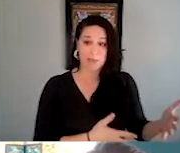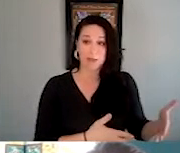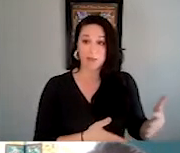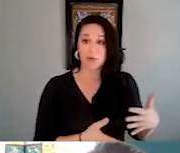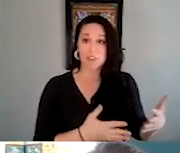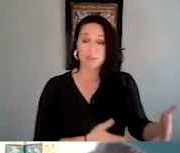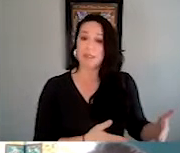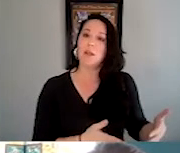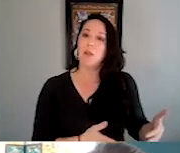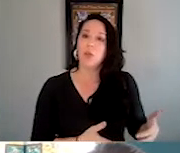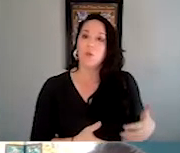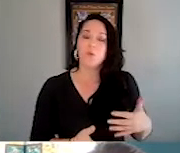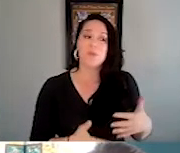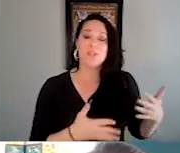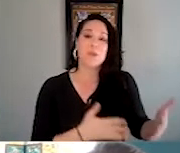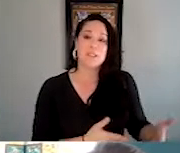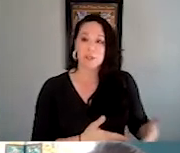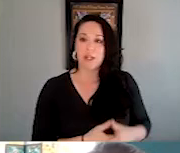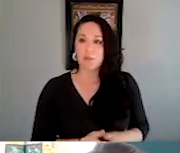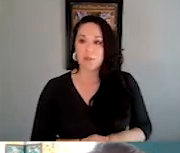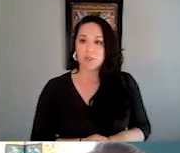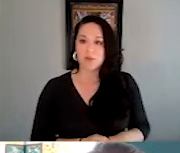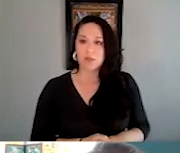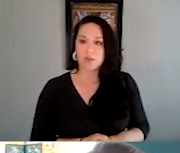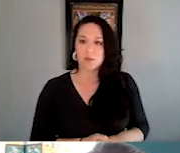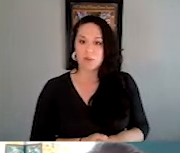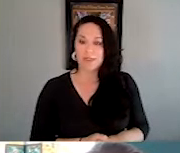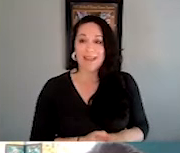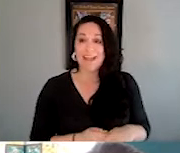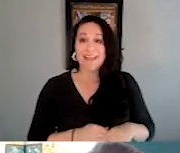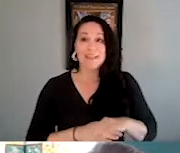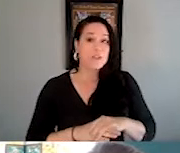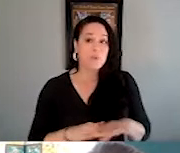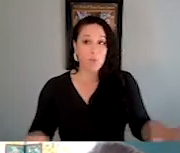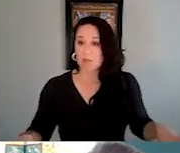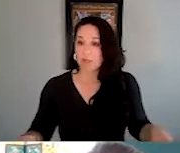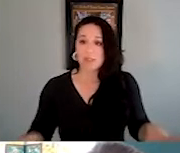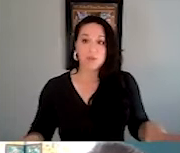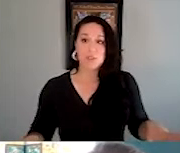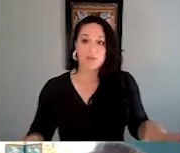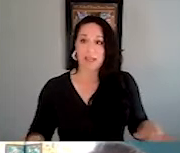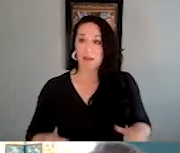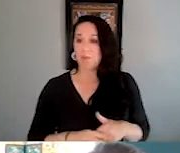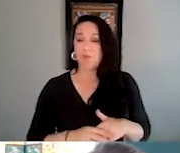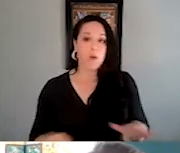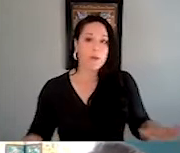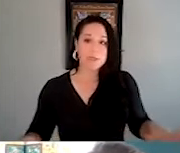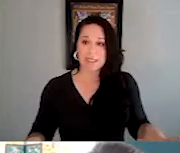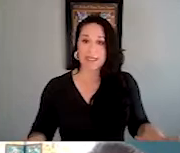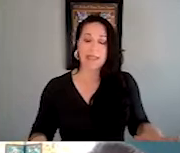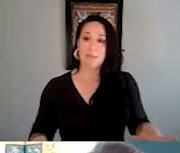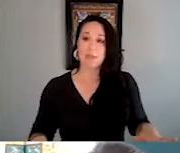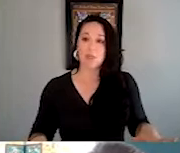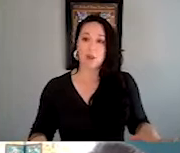either expelled or suspended, were doing so because they were sharing prescription drugs in school. And again, this was before it was on any student survey, before